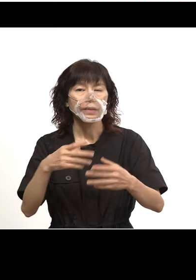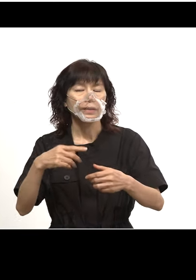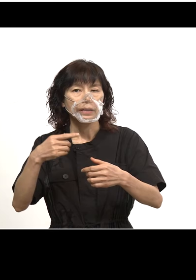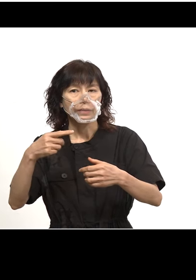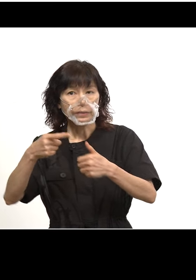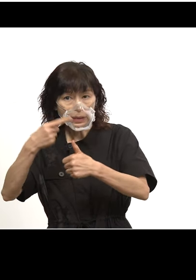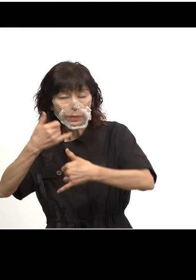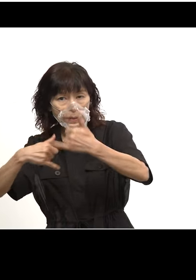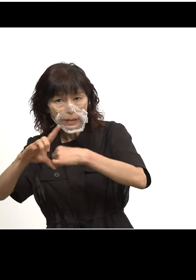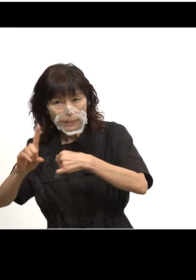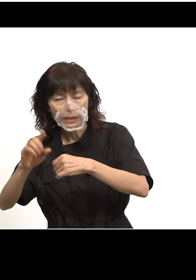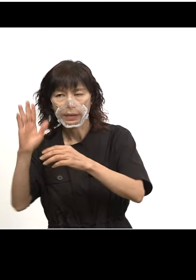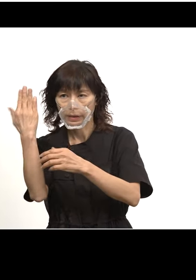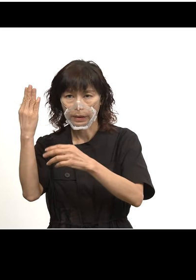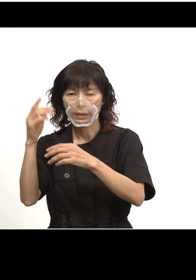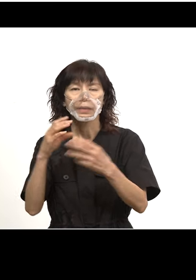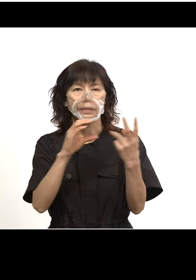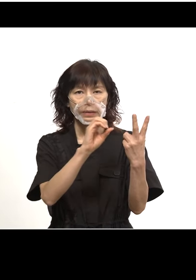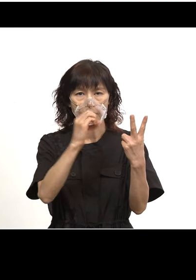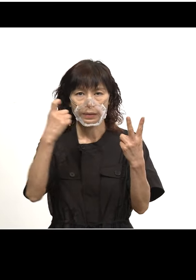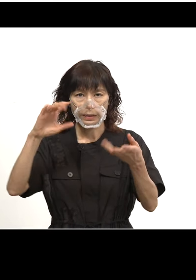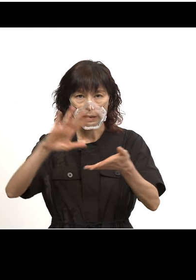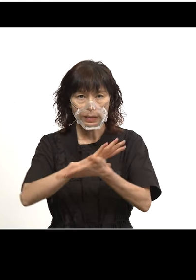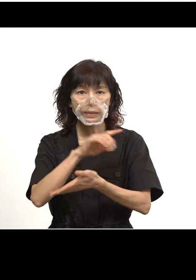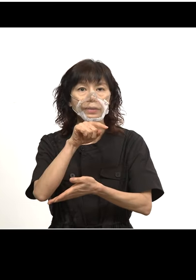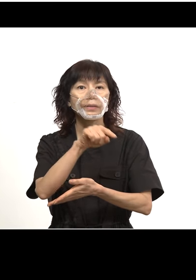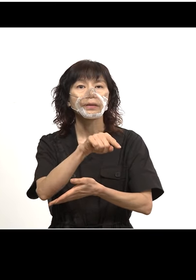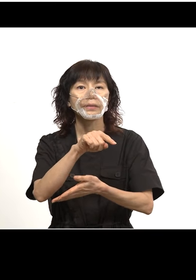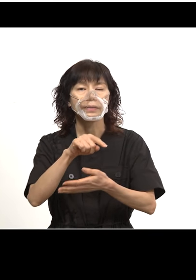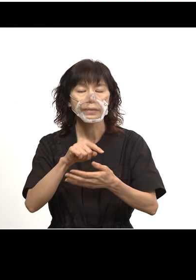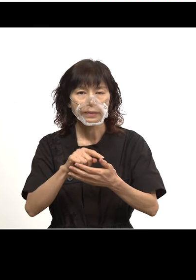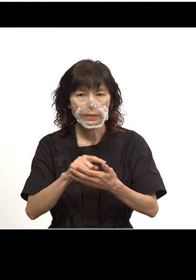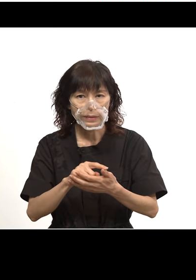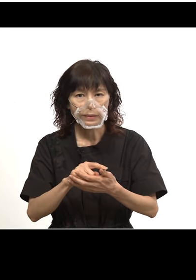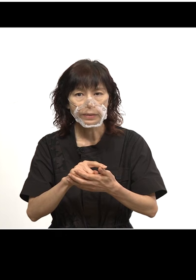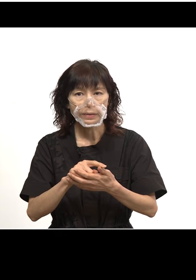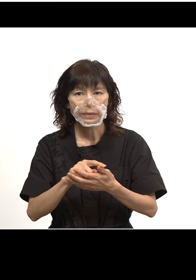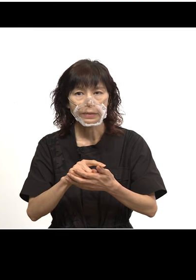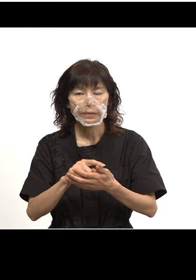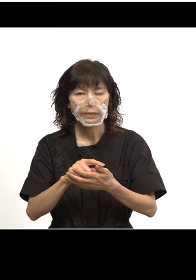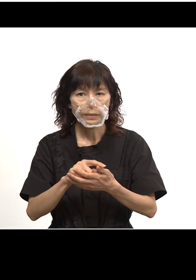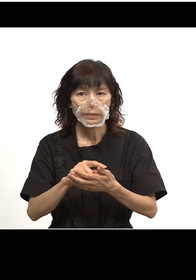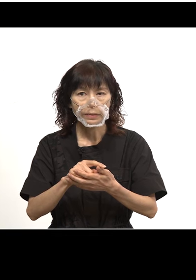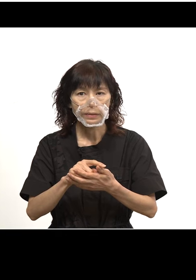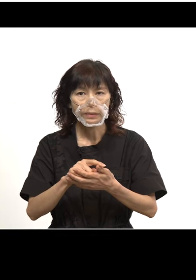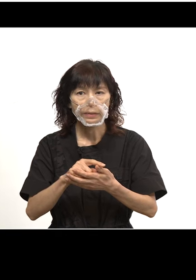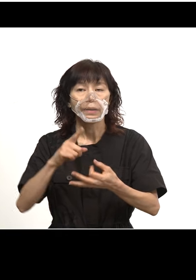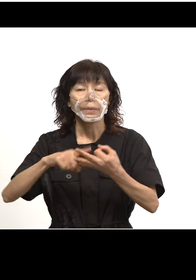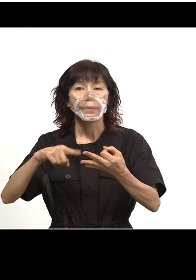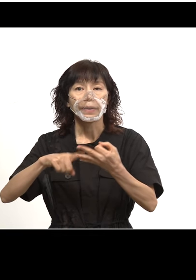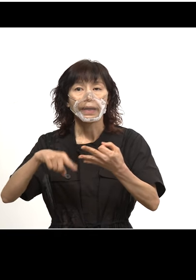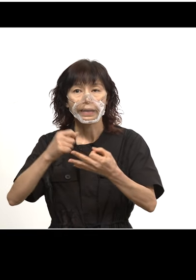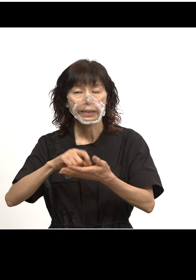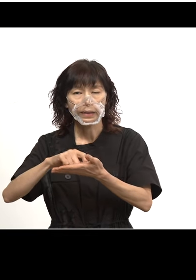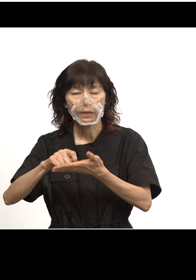Solo Performer Award in 2009 for Odyssey, his one-man performance of Homer's classic tale directed by Nir Paldi. George